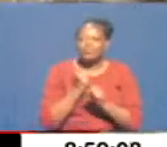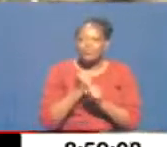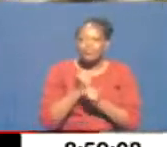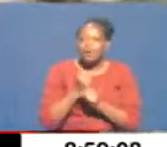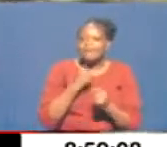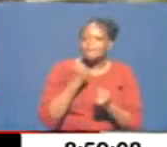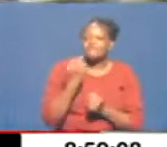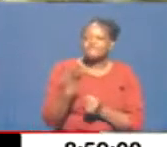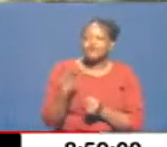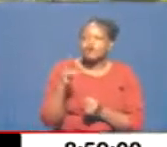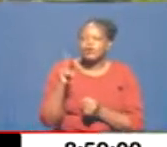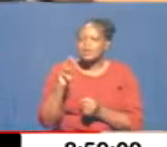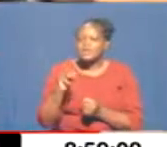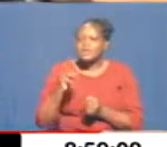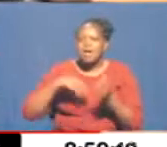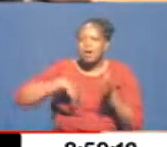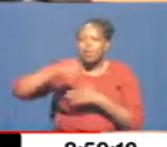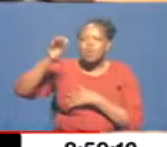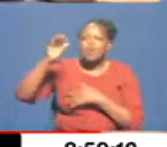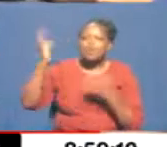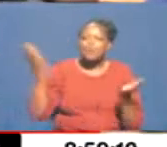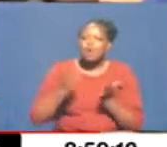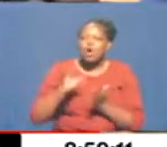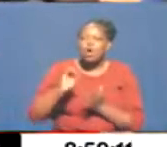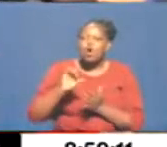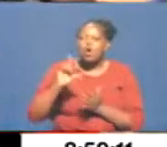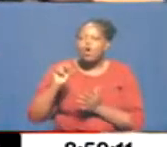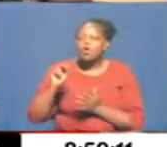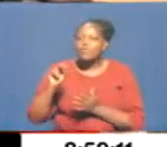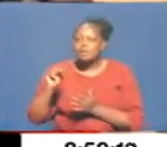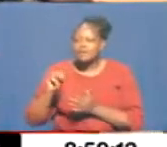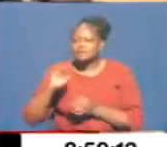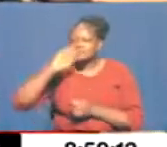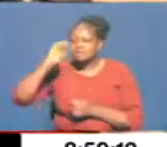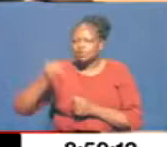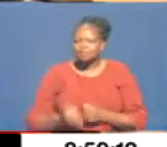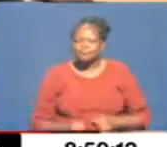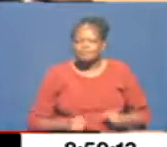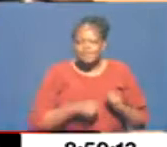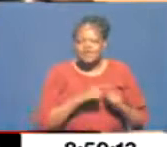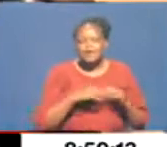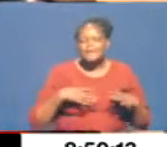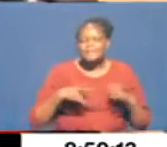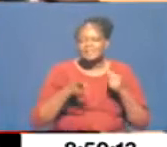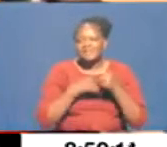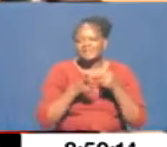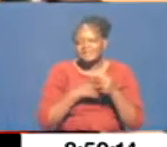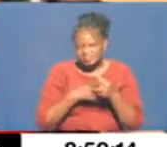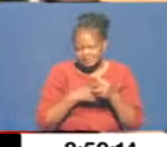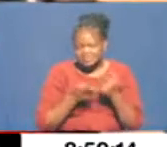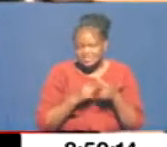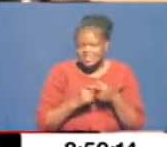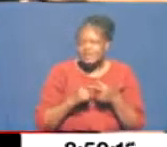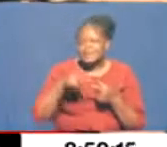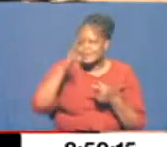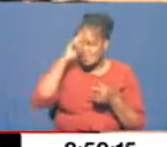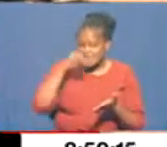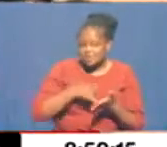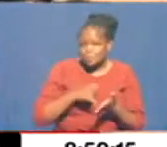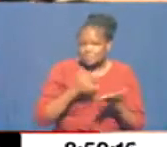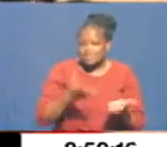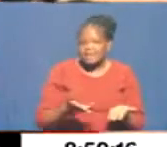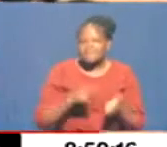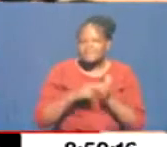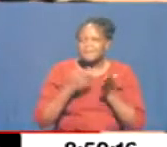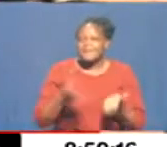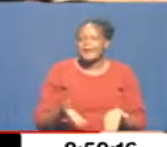in Olmoran town. Wameua watu saba. Kwa watu saba, kuna maafisa wa usalama ndani karibu watatu, ambao pia wameuawa. Kwa hivyo hapa, hata